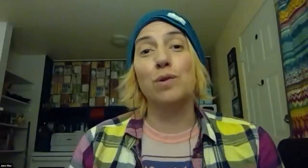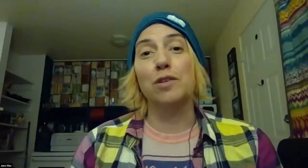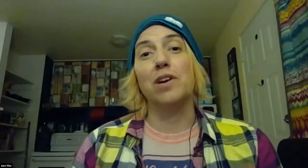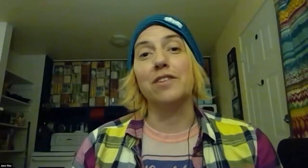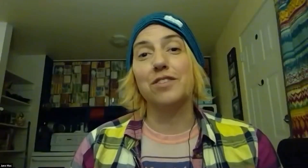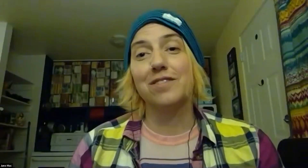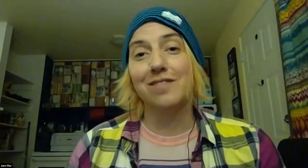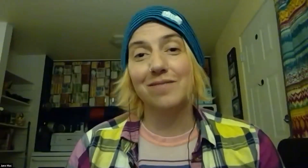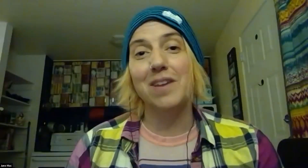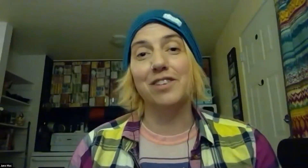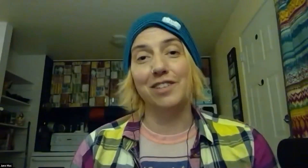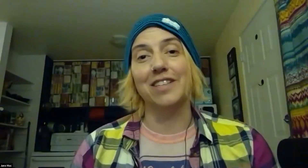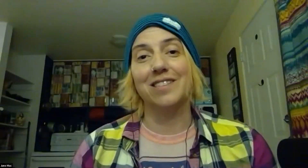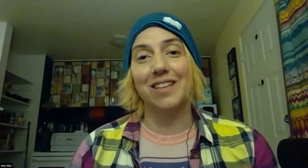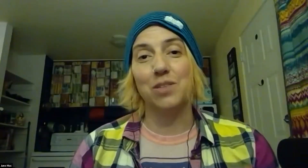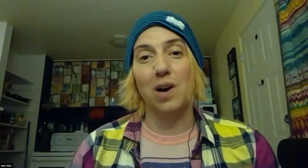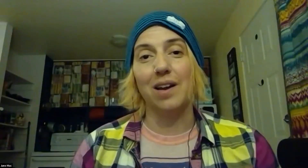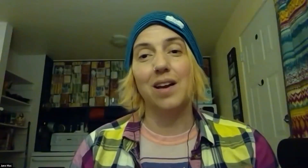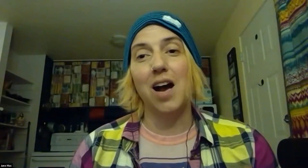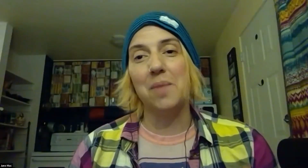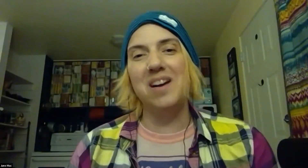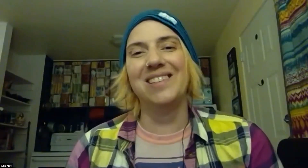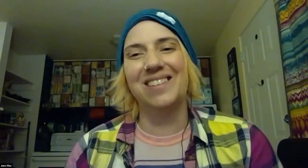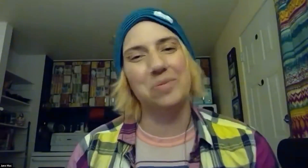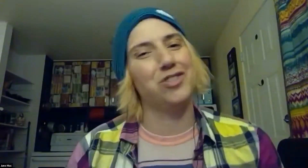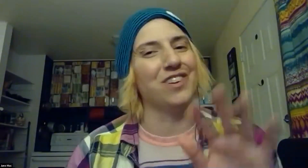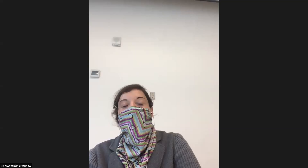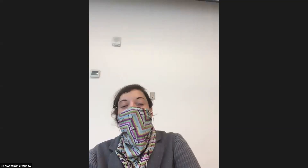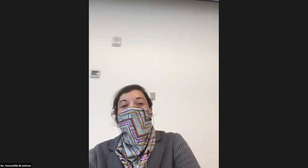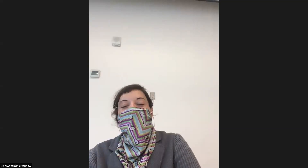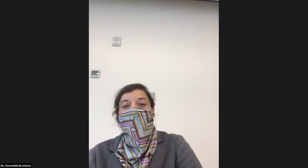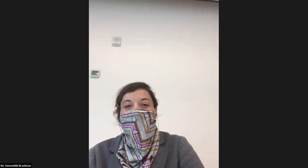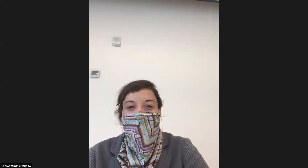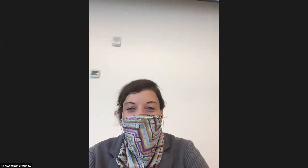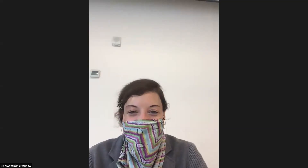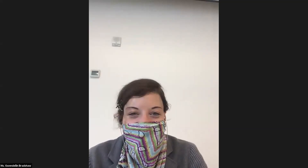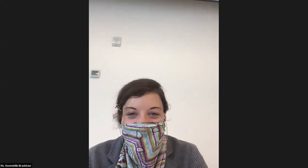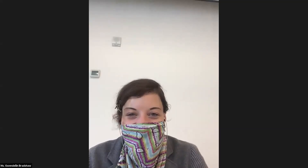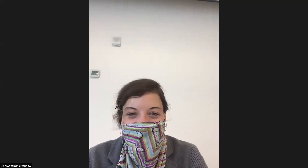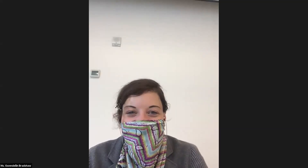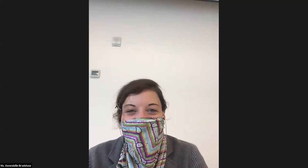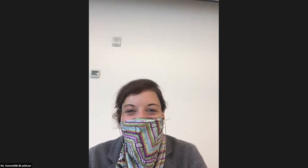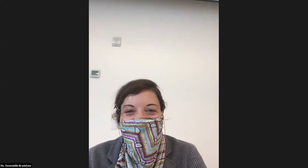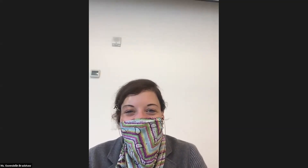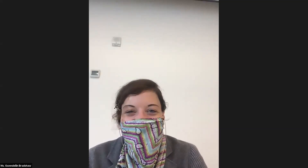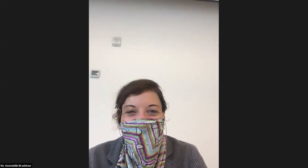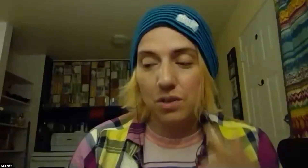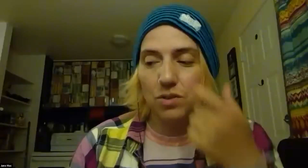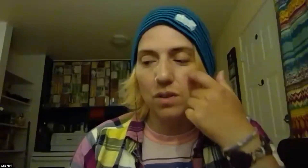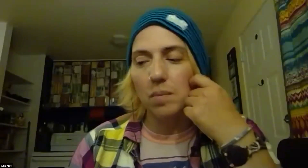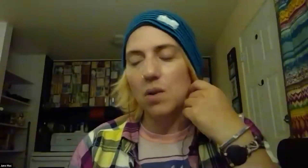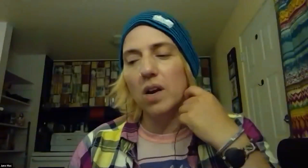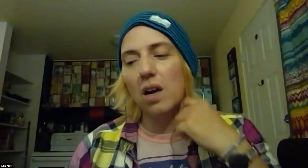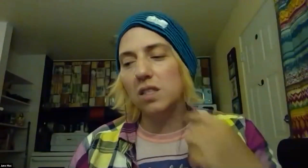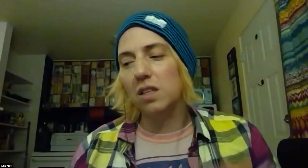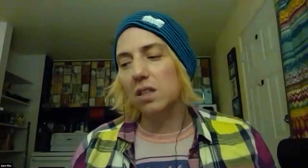have 4 Put older it that brothers. Mental illness. That's why. Whoa. But yeah, so my brother was 2 years older